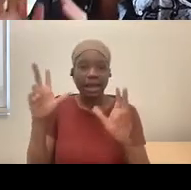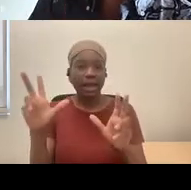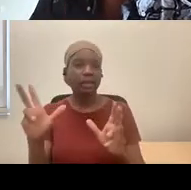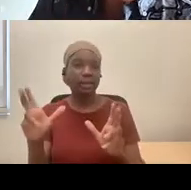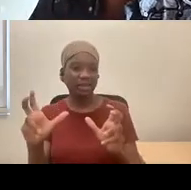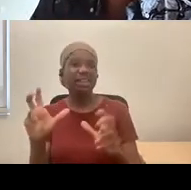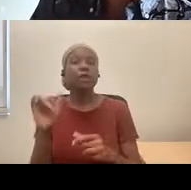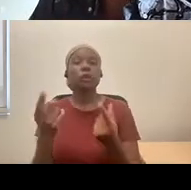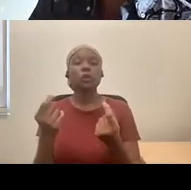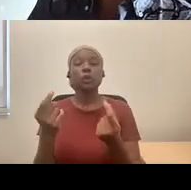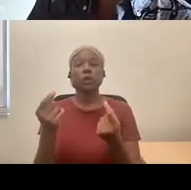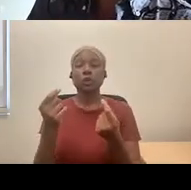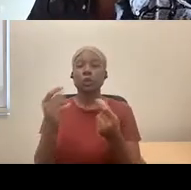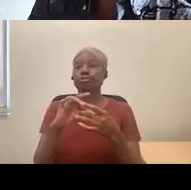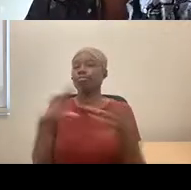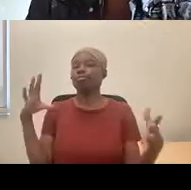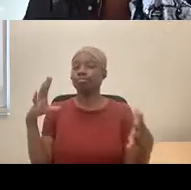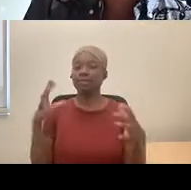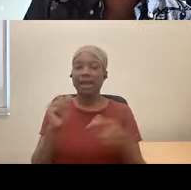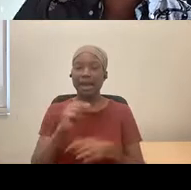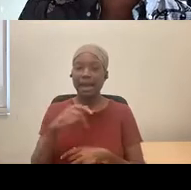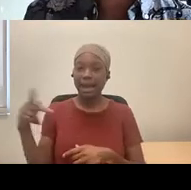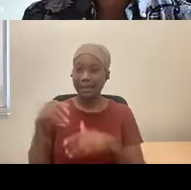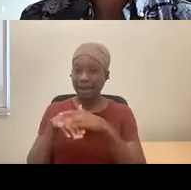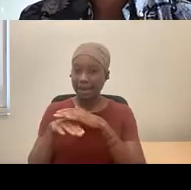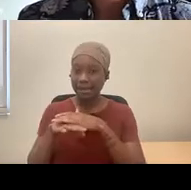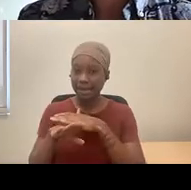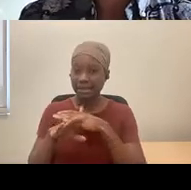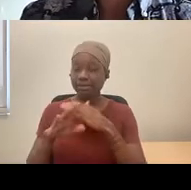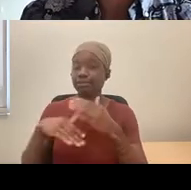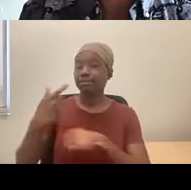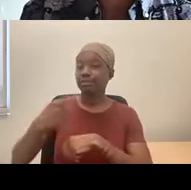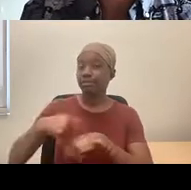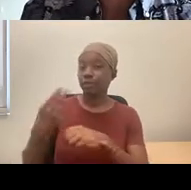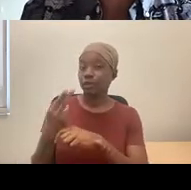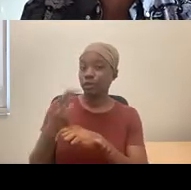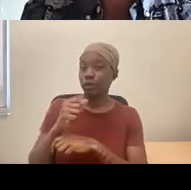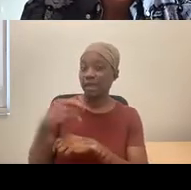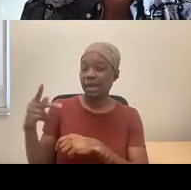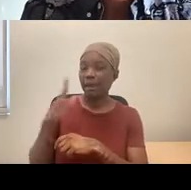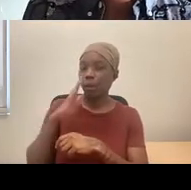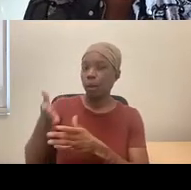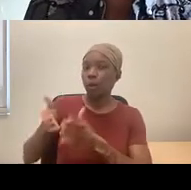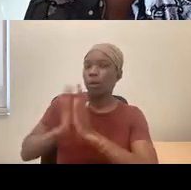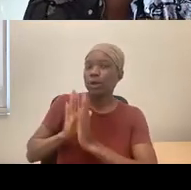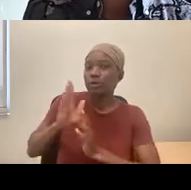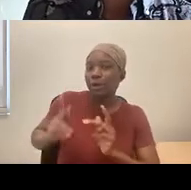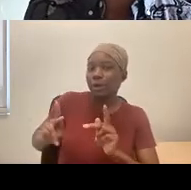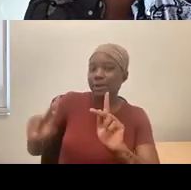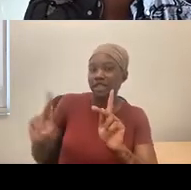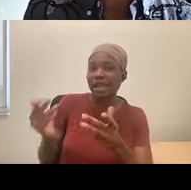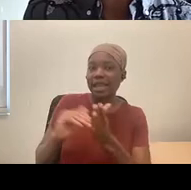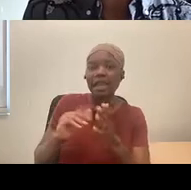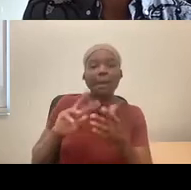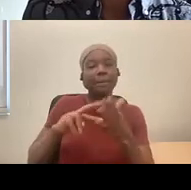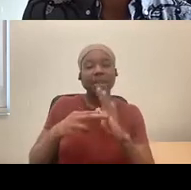disable application access, the next time you use those apps, it will ask you for access again. So it's not disabling it forever.